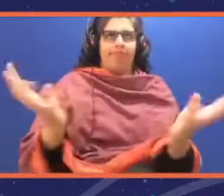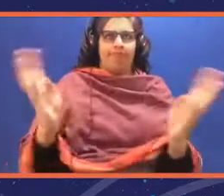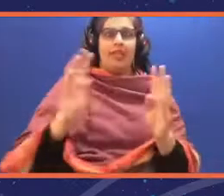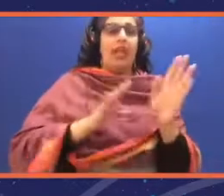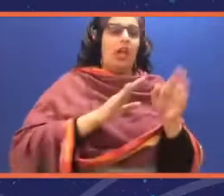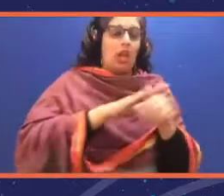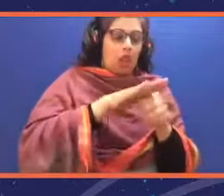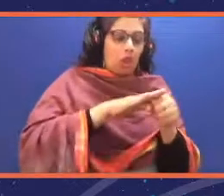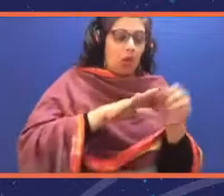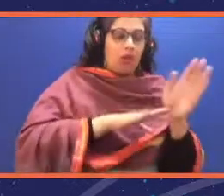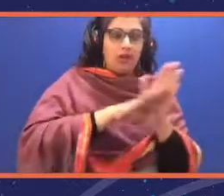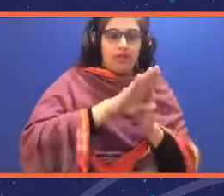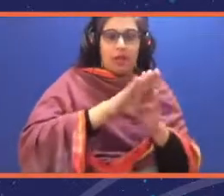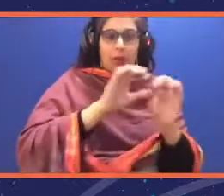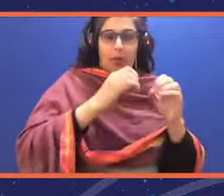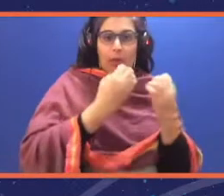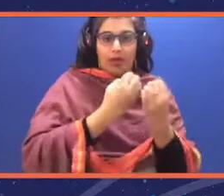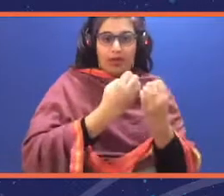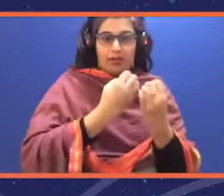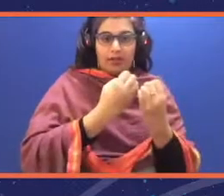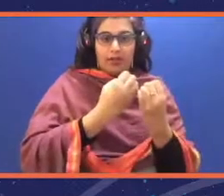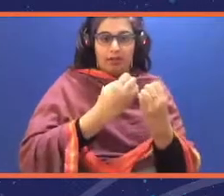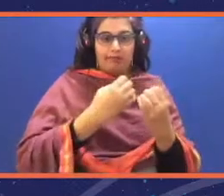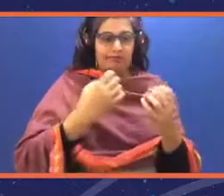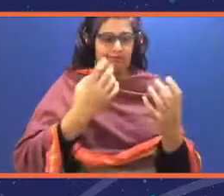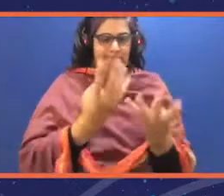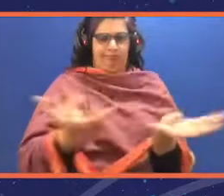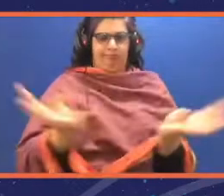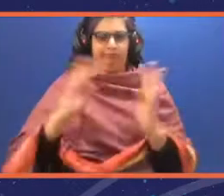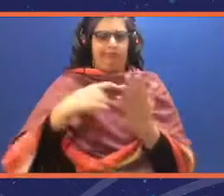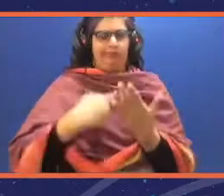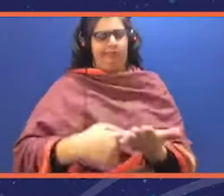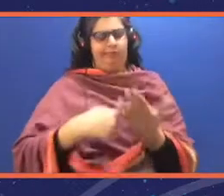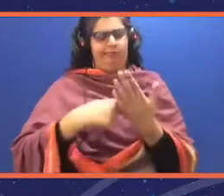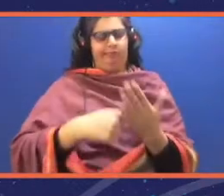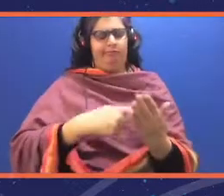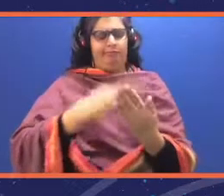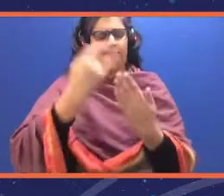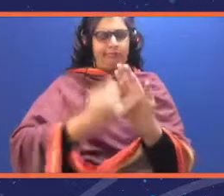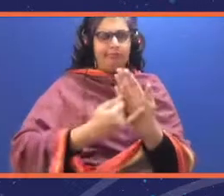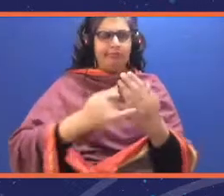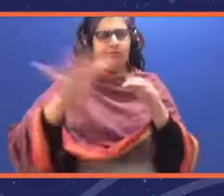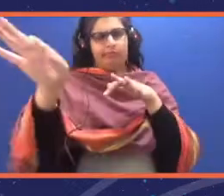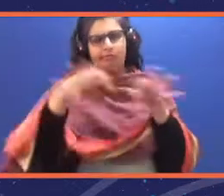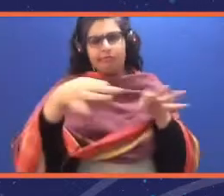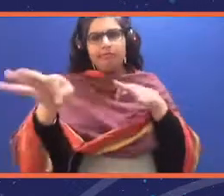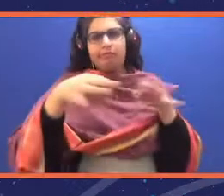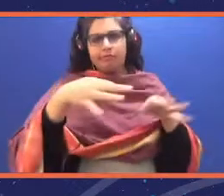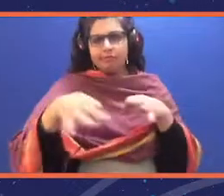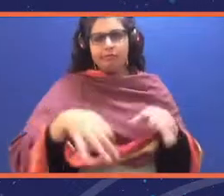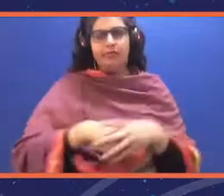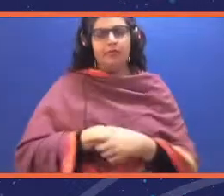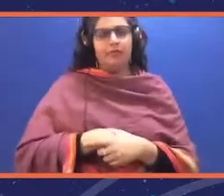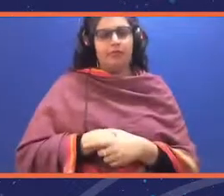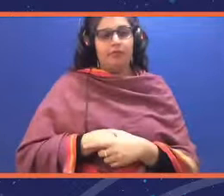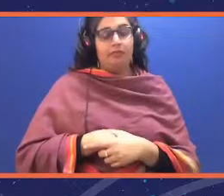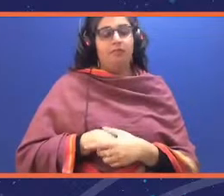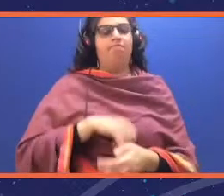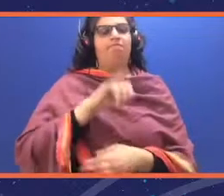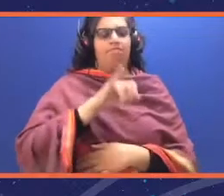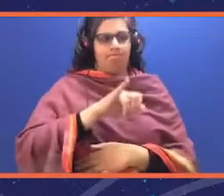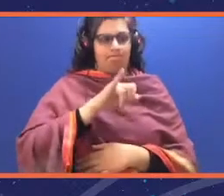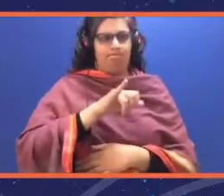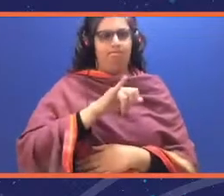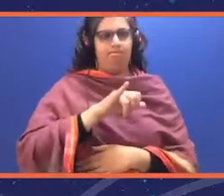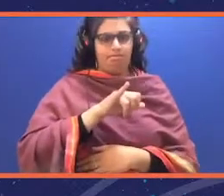talking about this project and talking about the feasibility of it. And it was really clear that people didn't expect us to be able